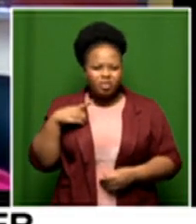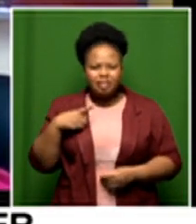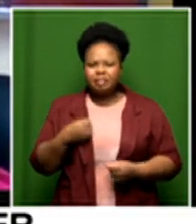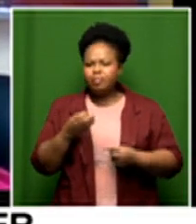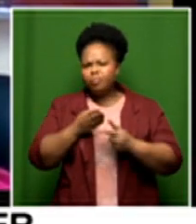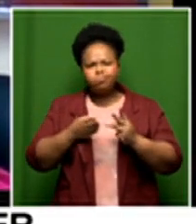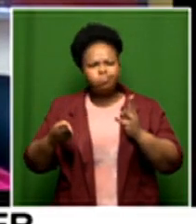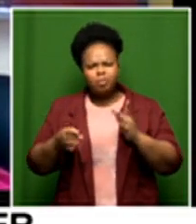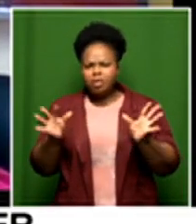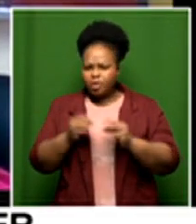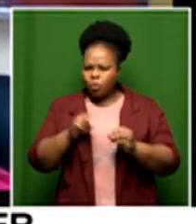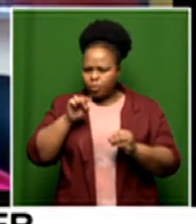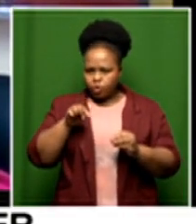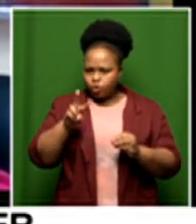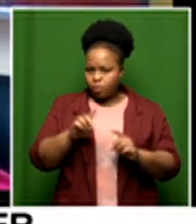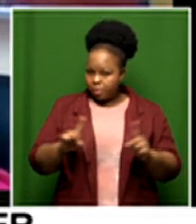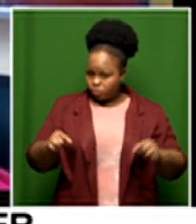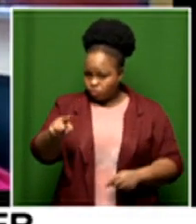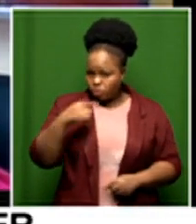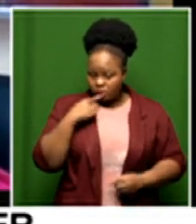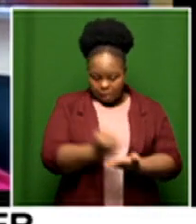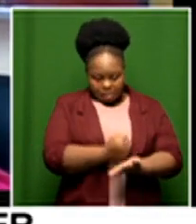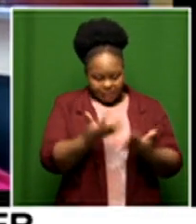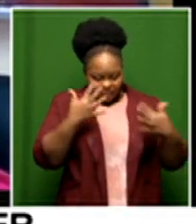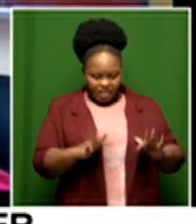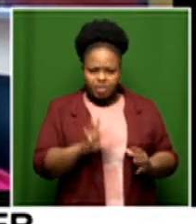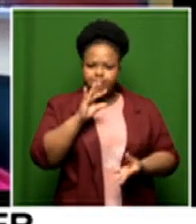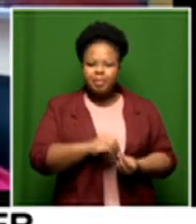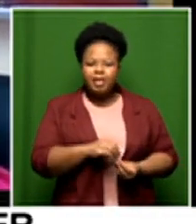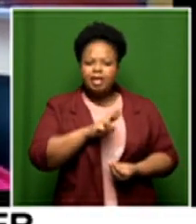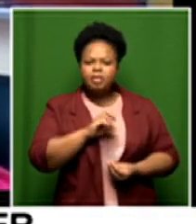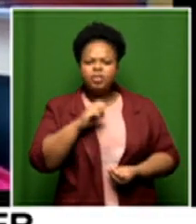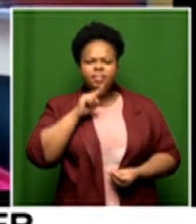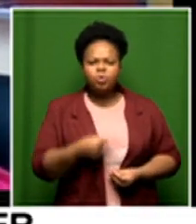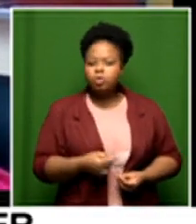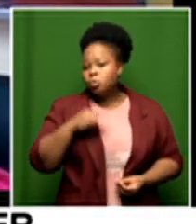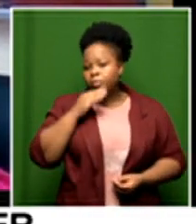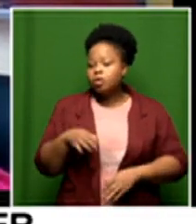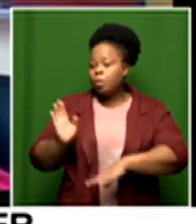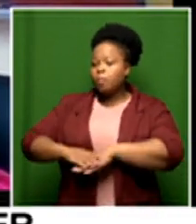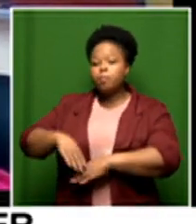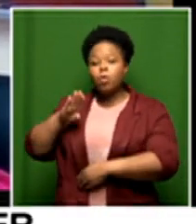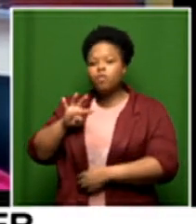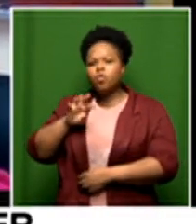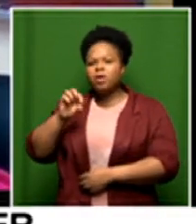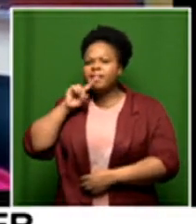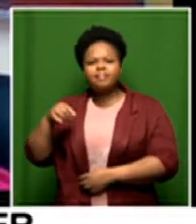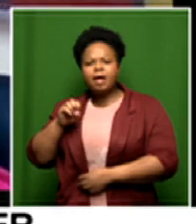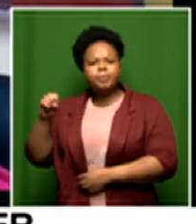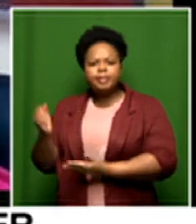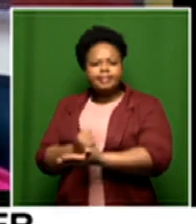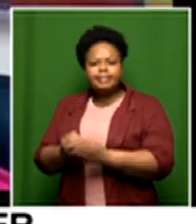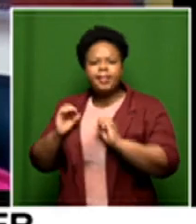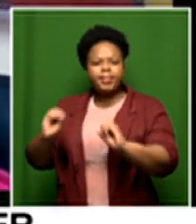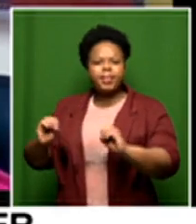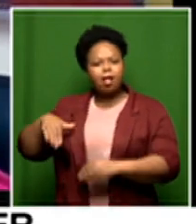workers, you said there are only 800,000 registered, which leaves you with a shortfall of about 400,000. And